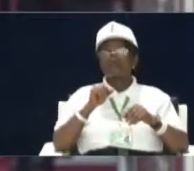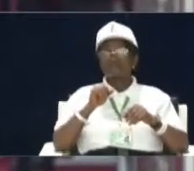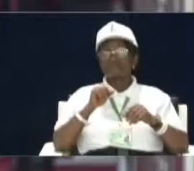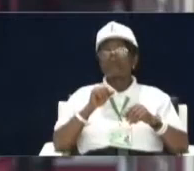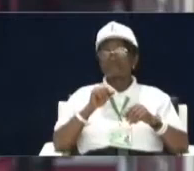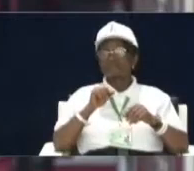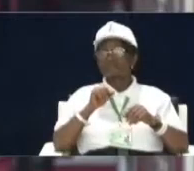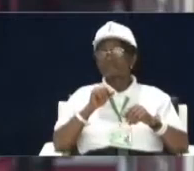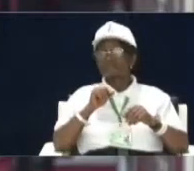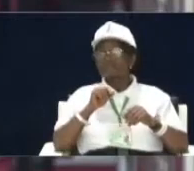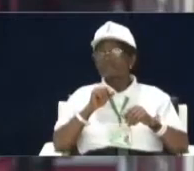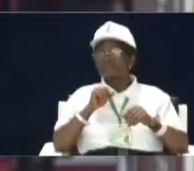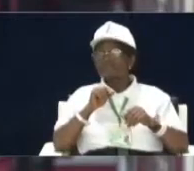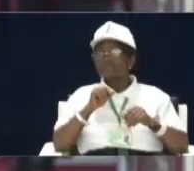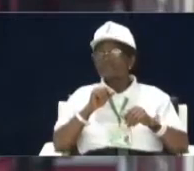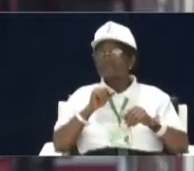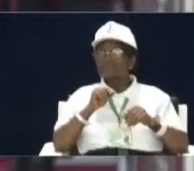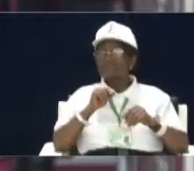third-hand car.